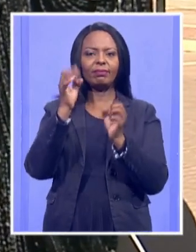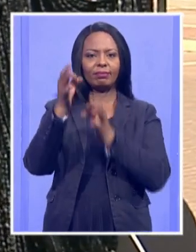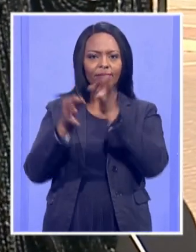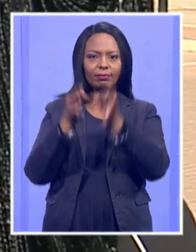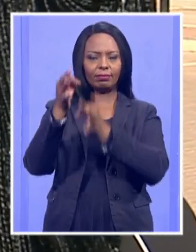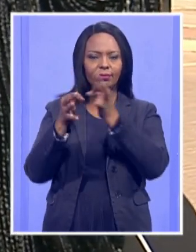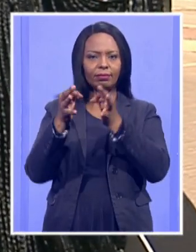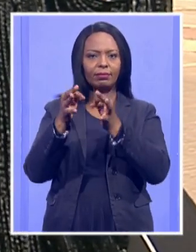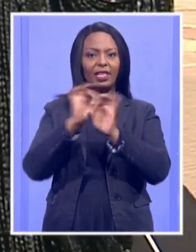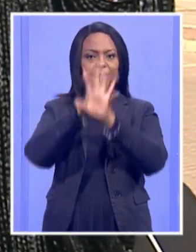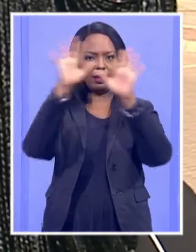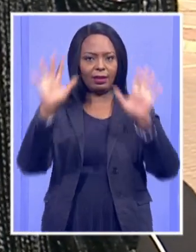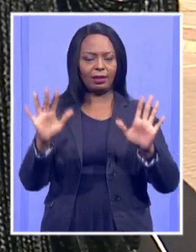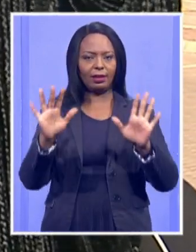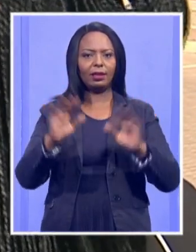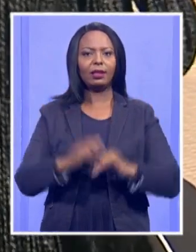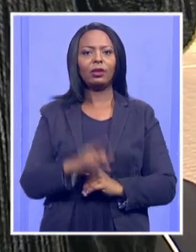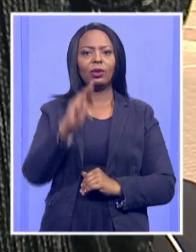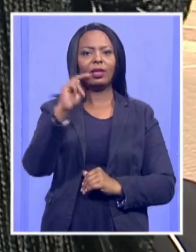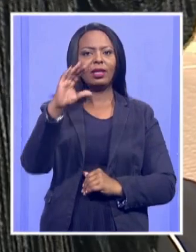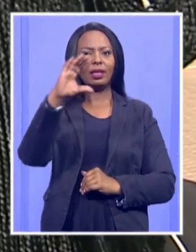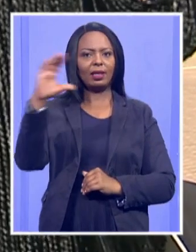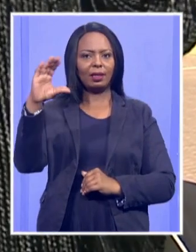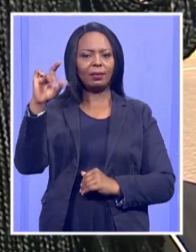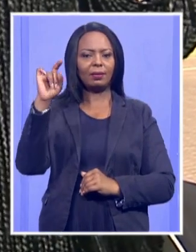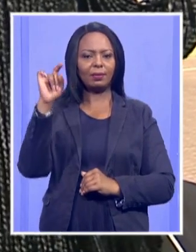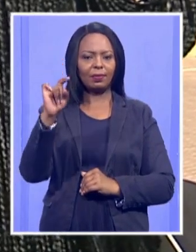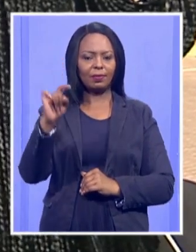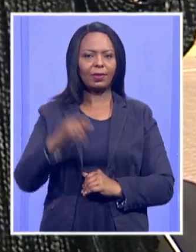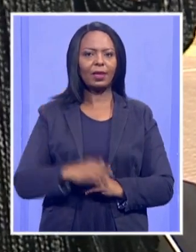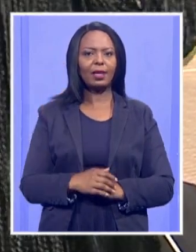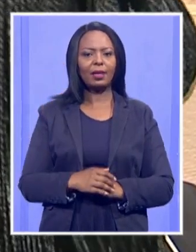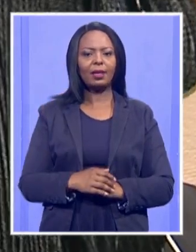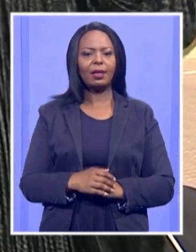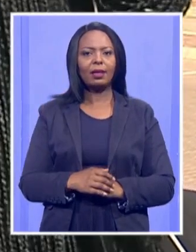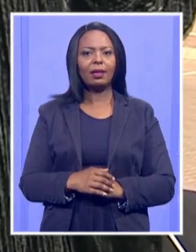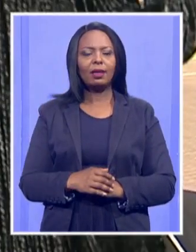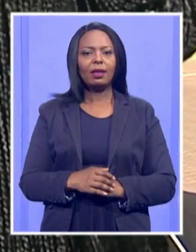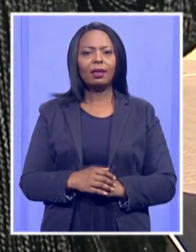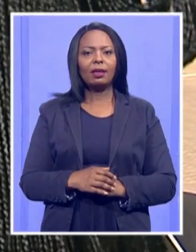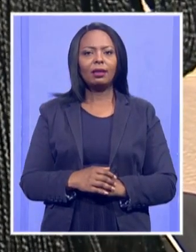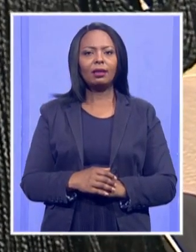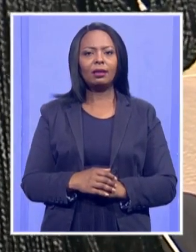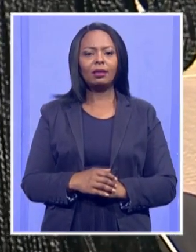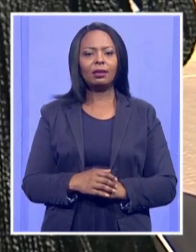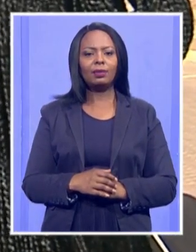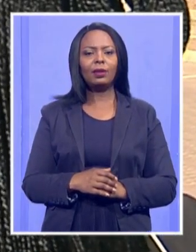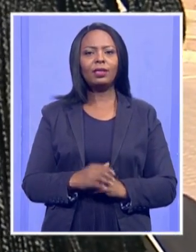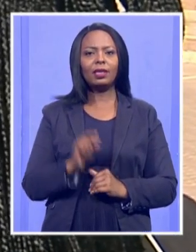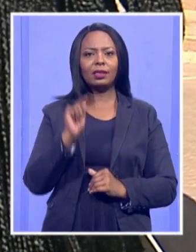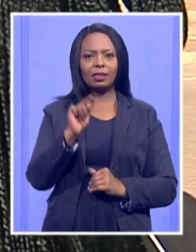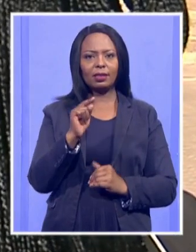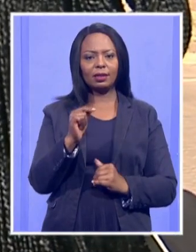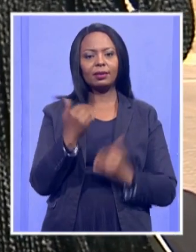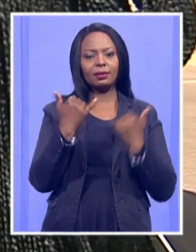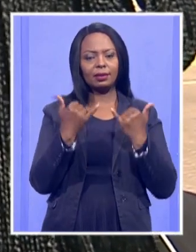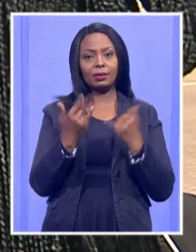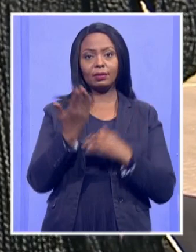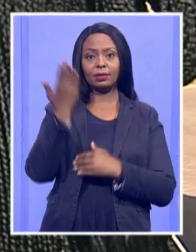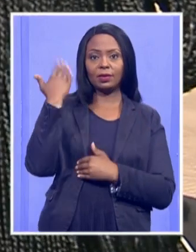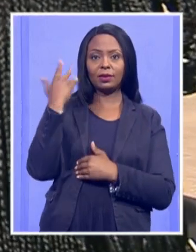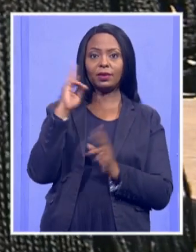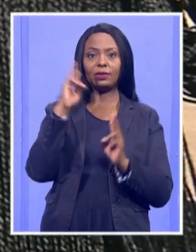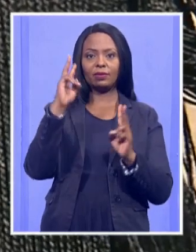Northern Cape, in the country, we've got the biggest households. That is the reason why with the previous visit